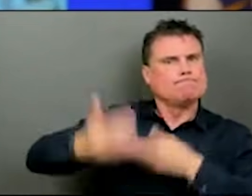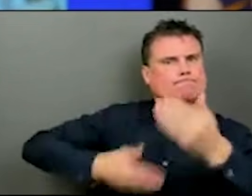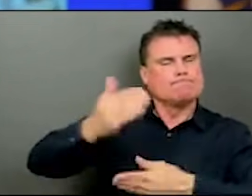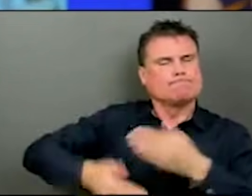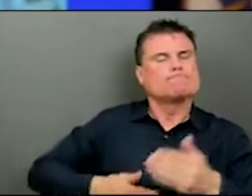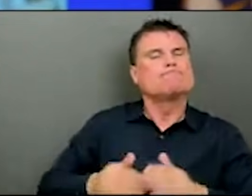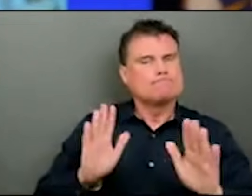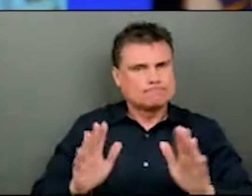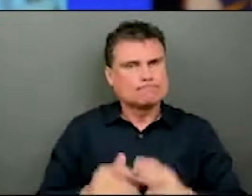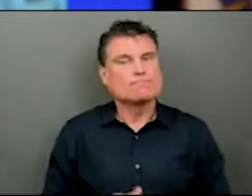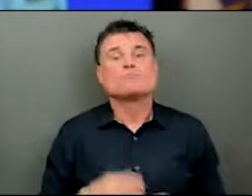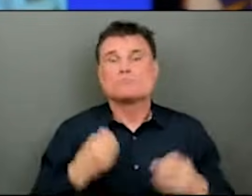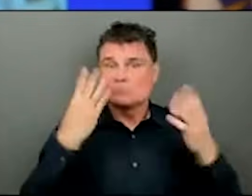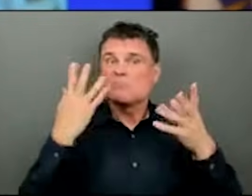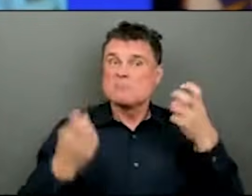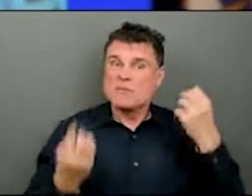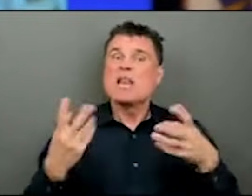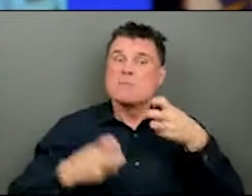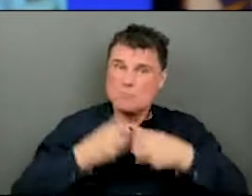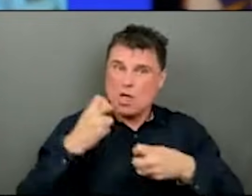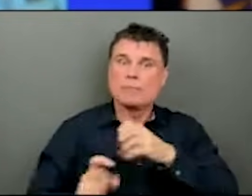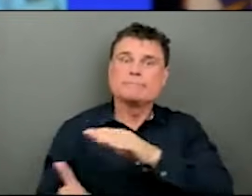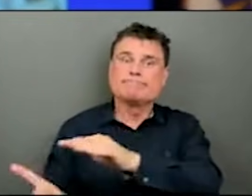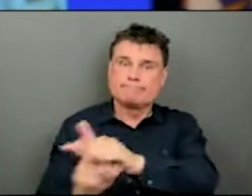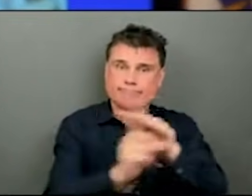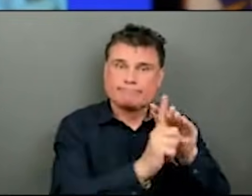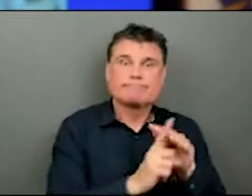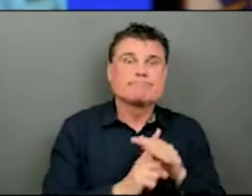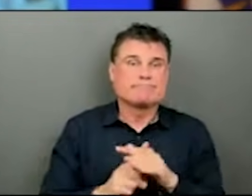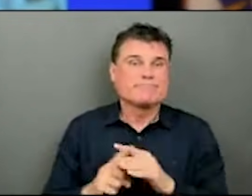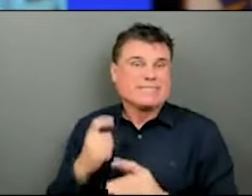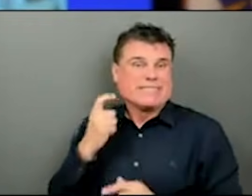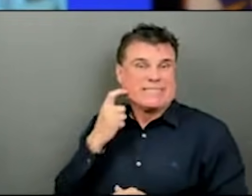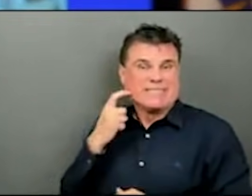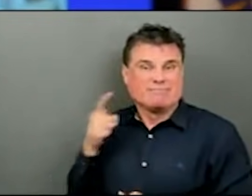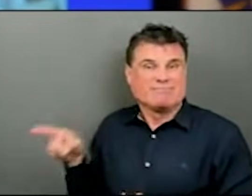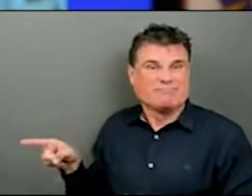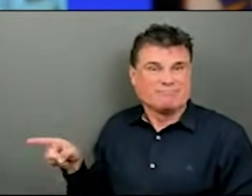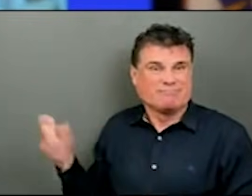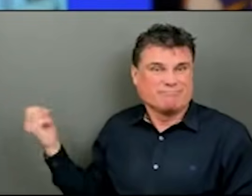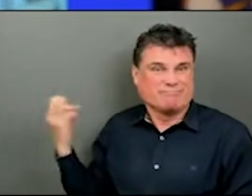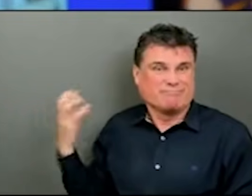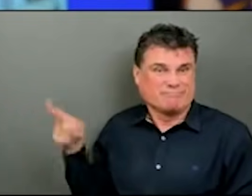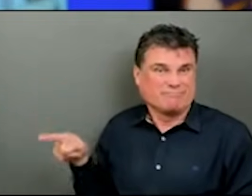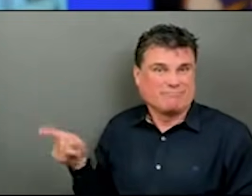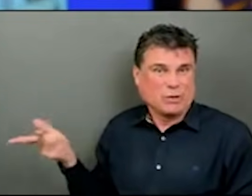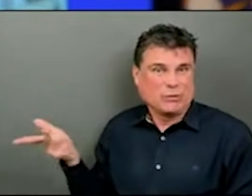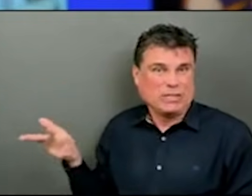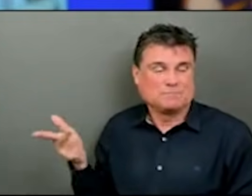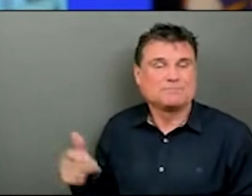challenges here, and you've identified a couple of them. I believe those could have been addressed through the